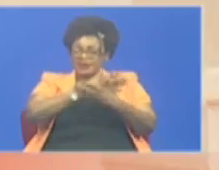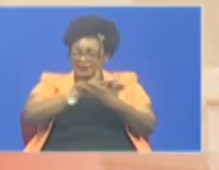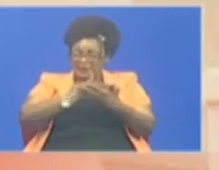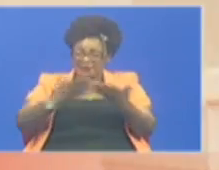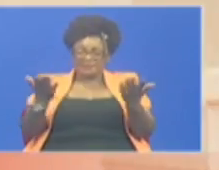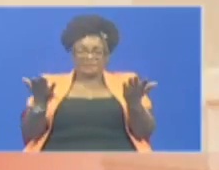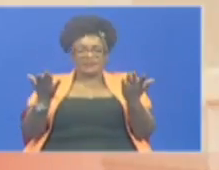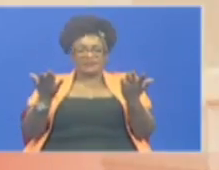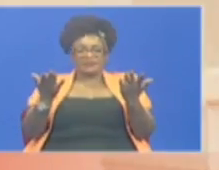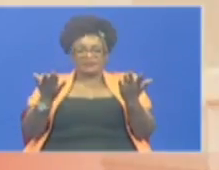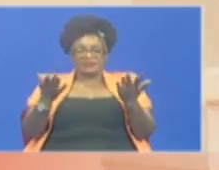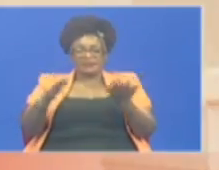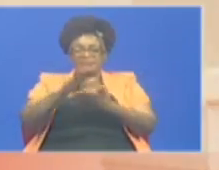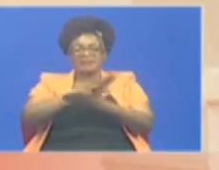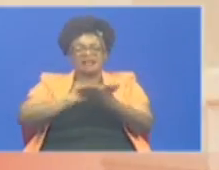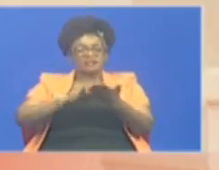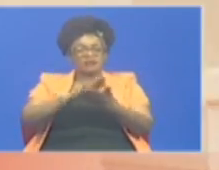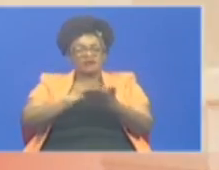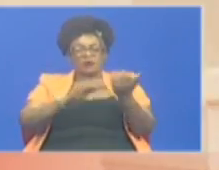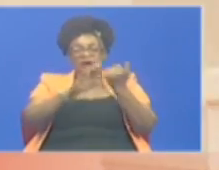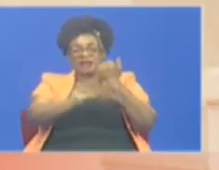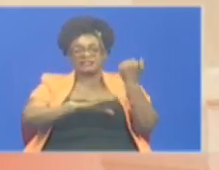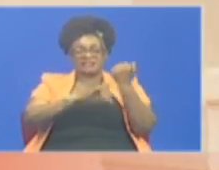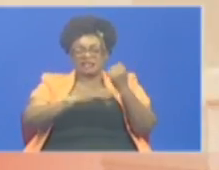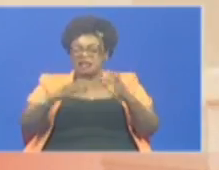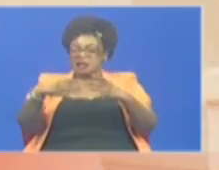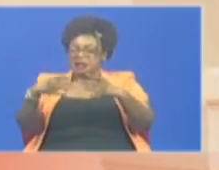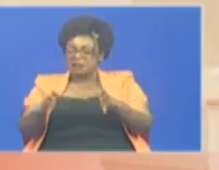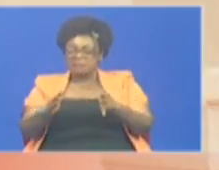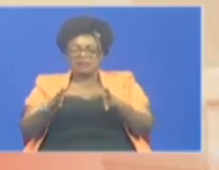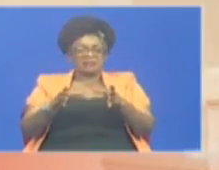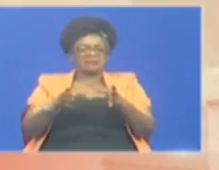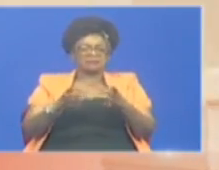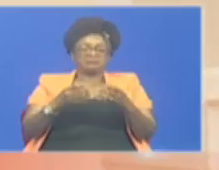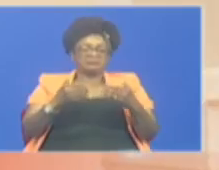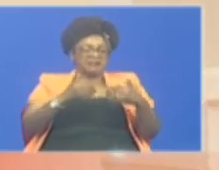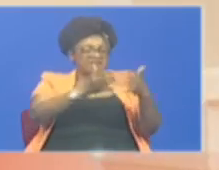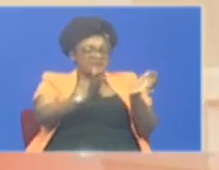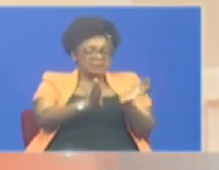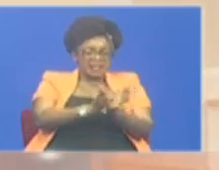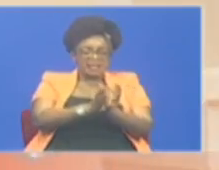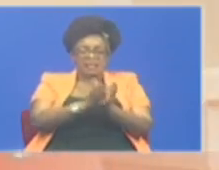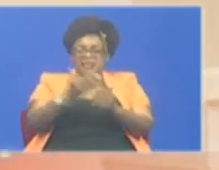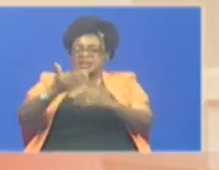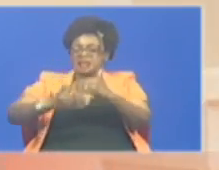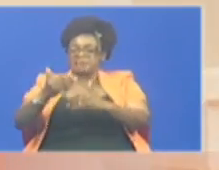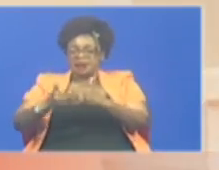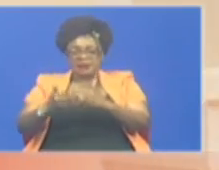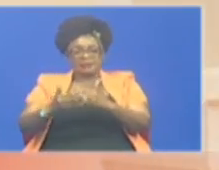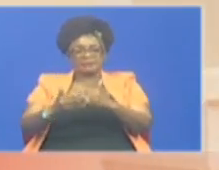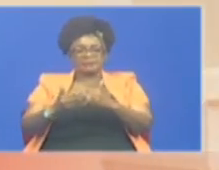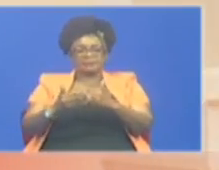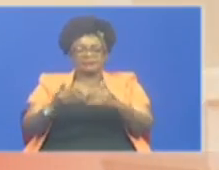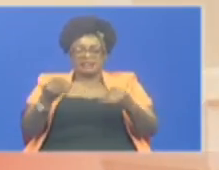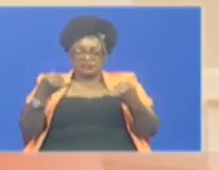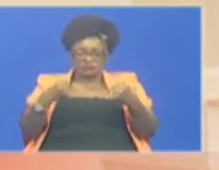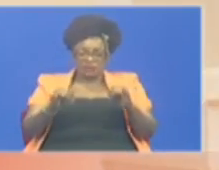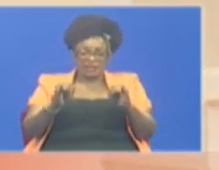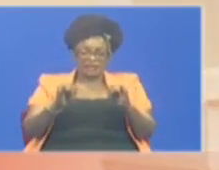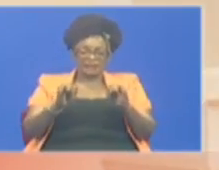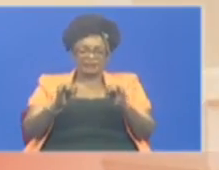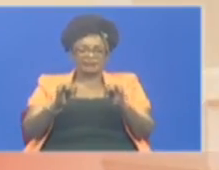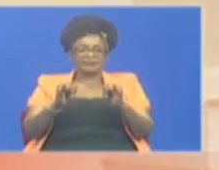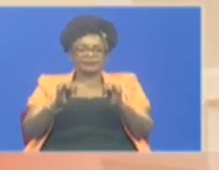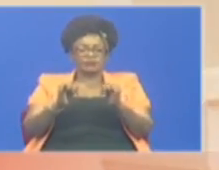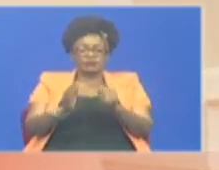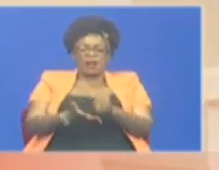country, companies, families, neighborhoods are reaching out to those